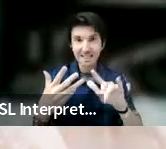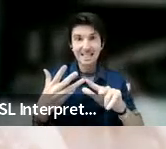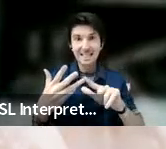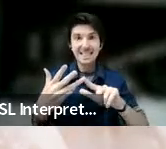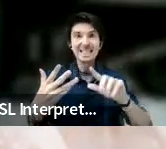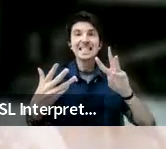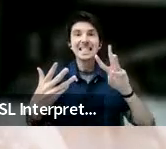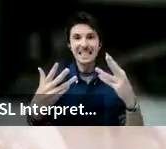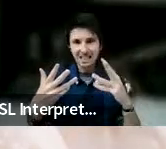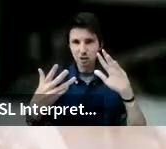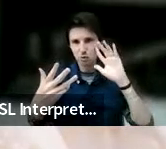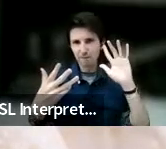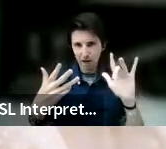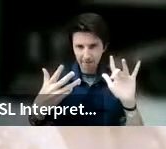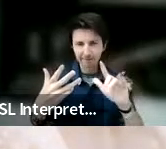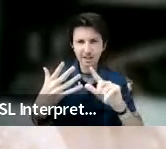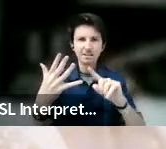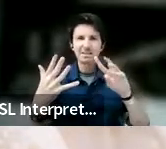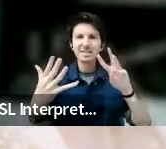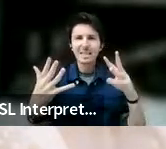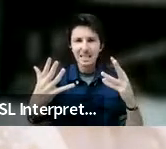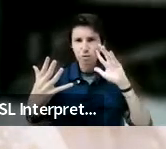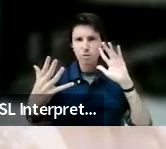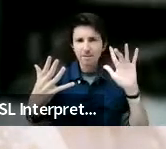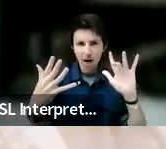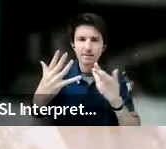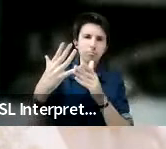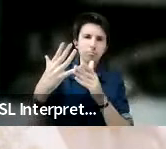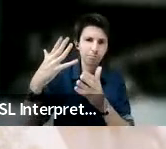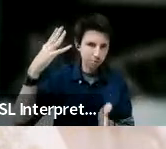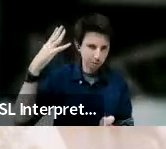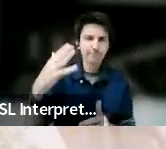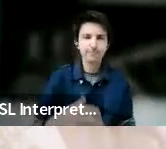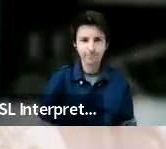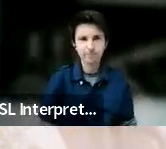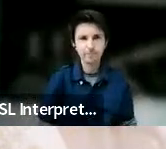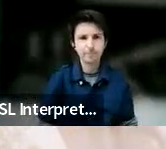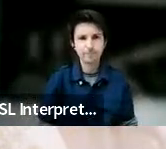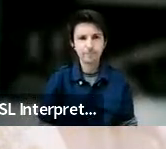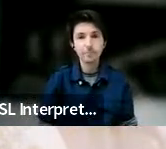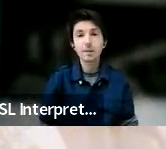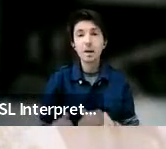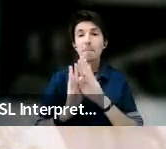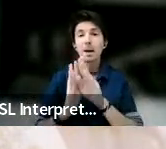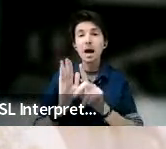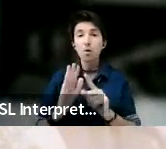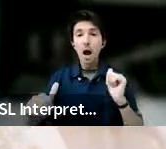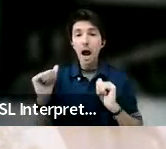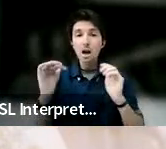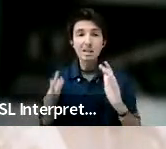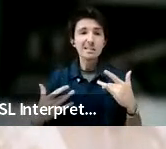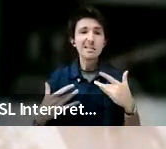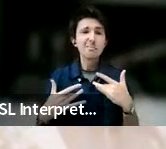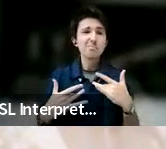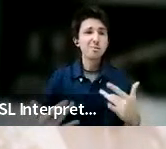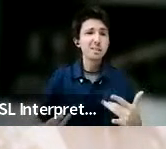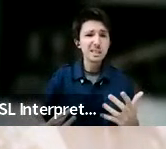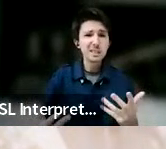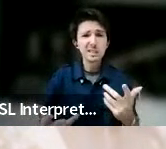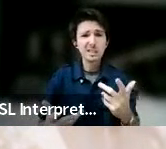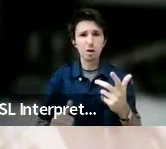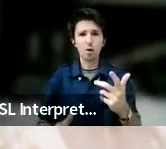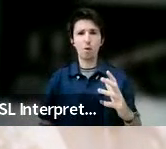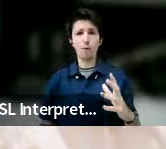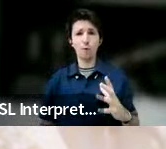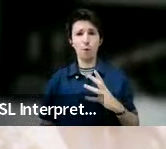Now, when a background actor is asked to furnish formal attire, we're talking about some type of natural dress costume,